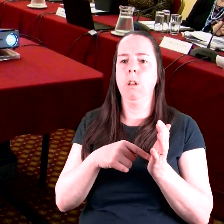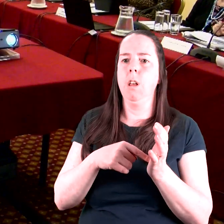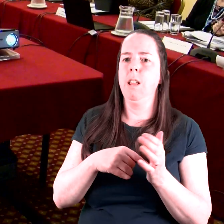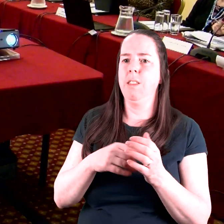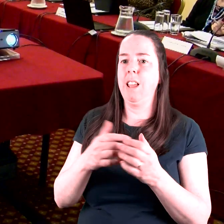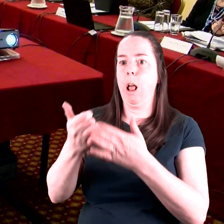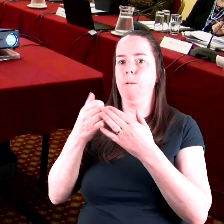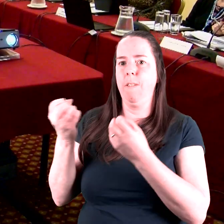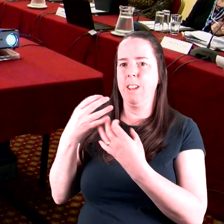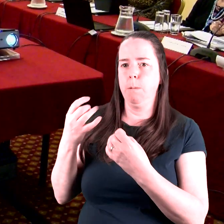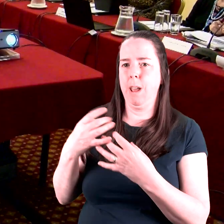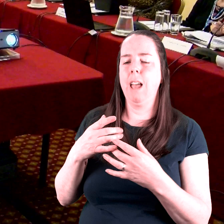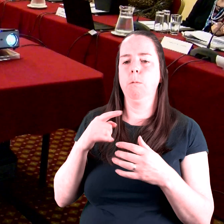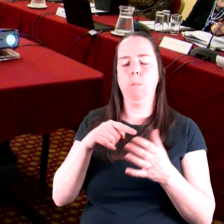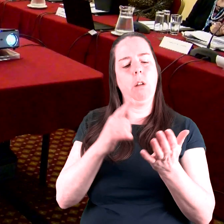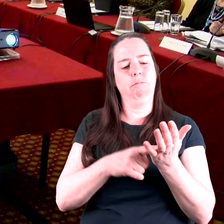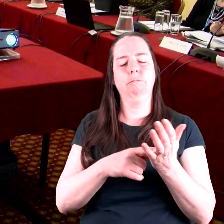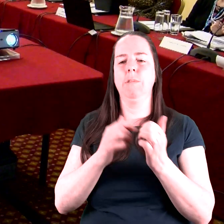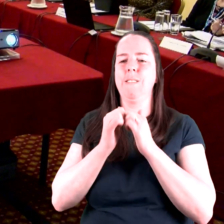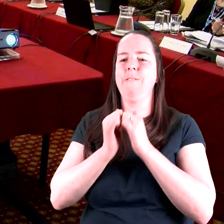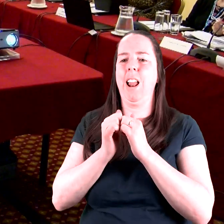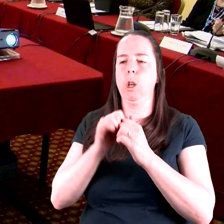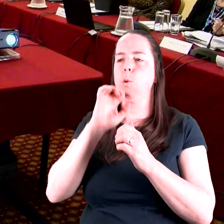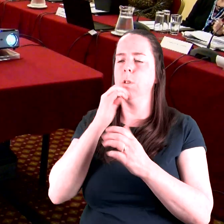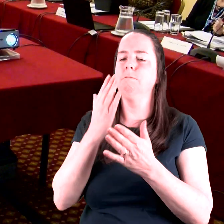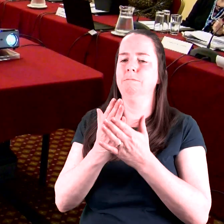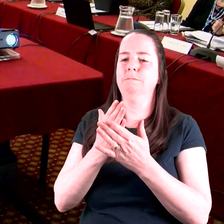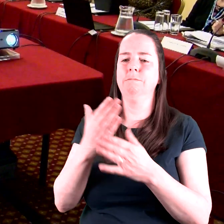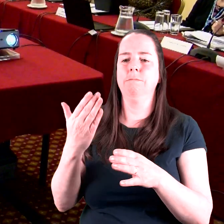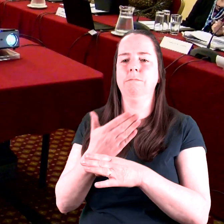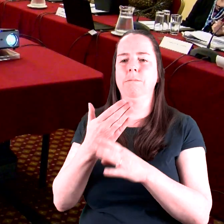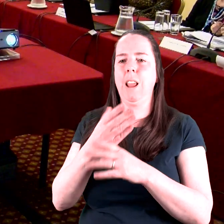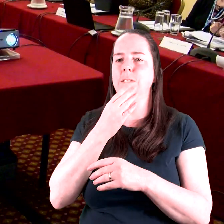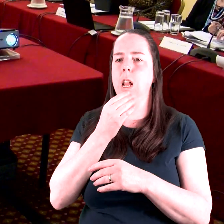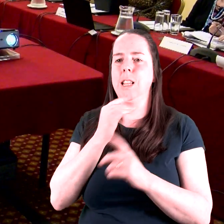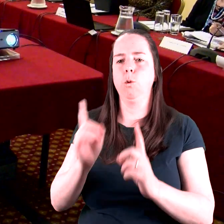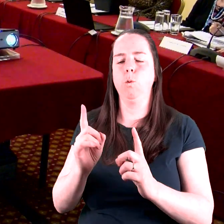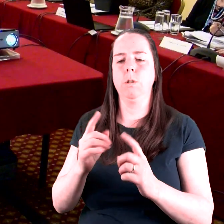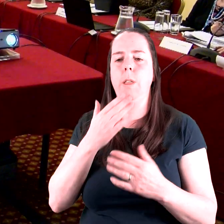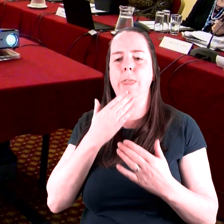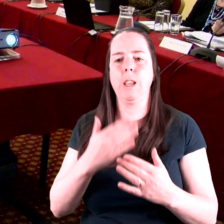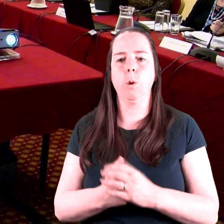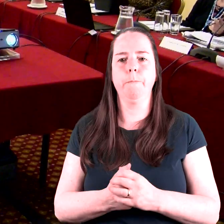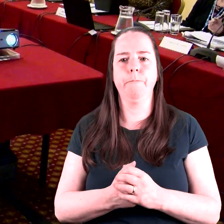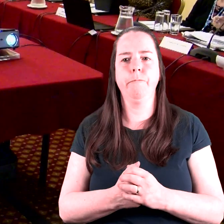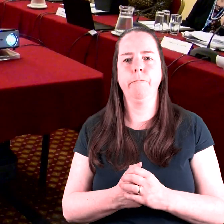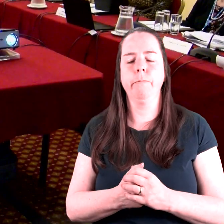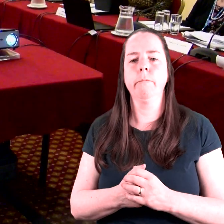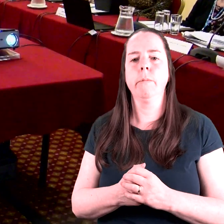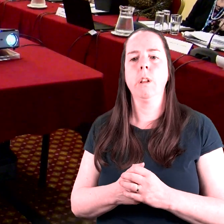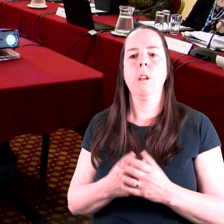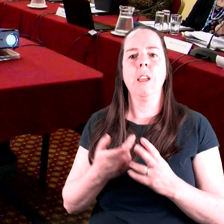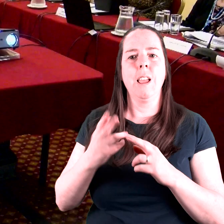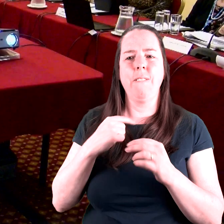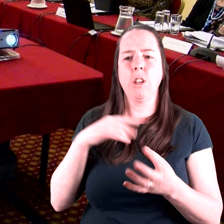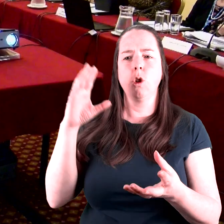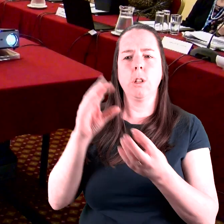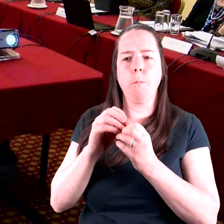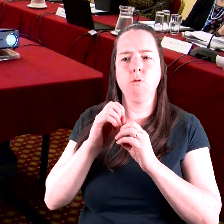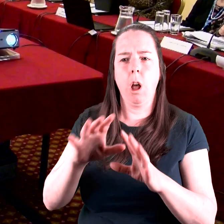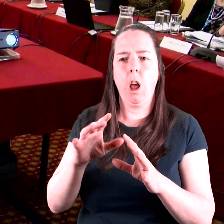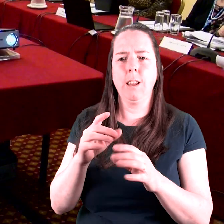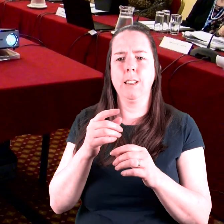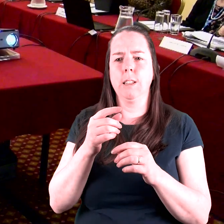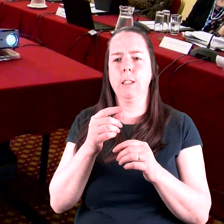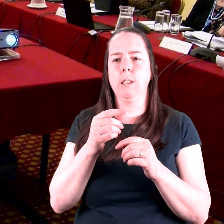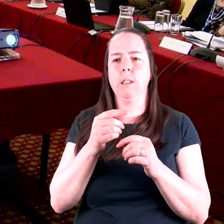but it's definitely one of the values which we're going to definitely deploy. Thank you. Karen. So if I just summarise